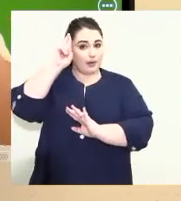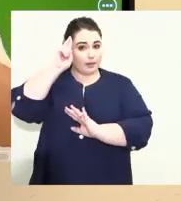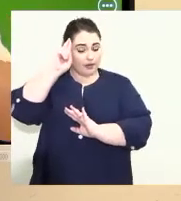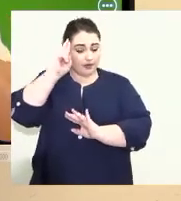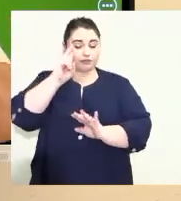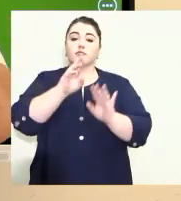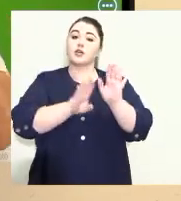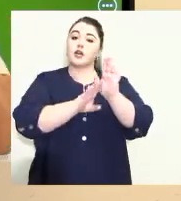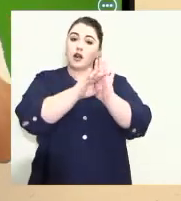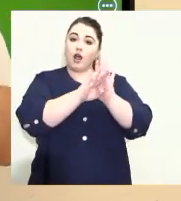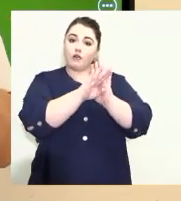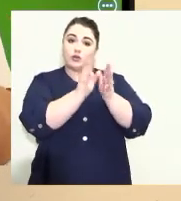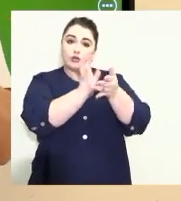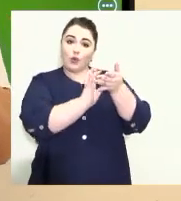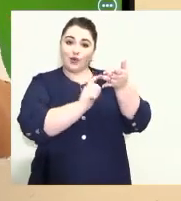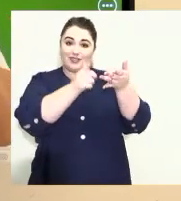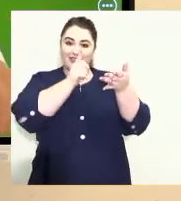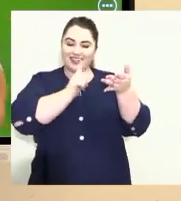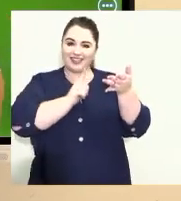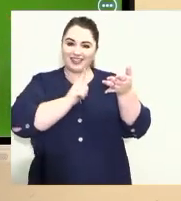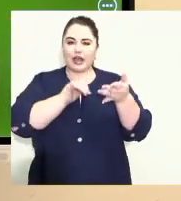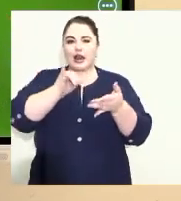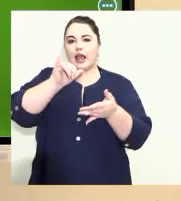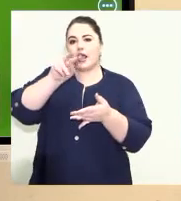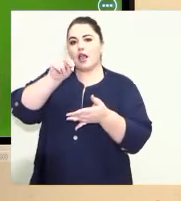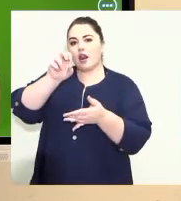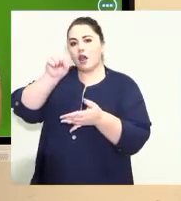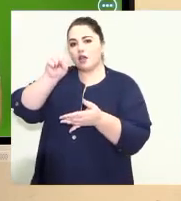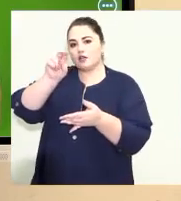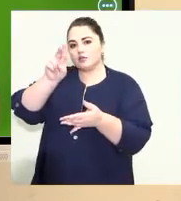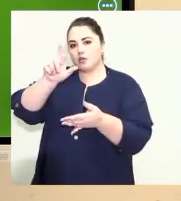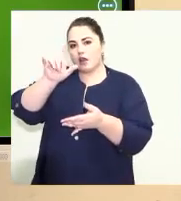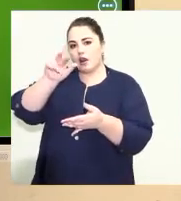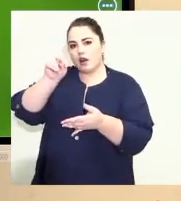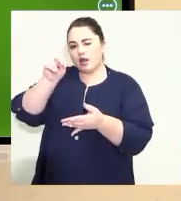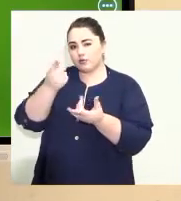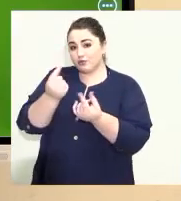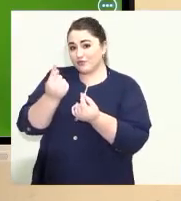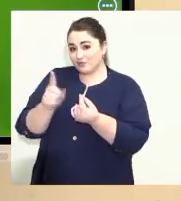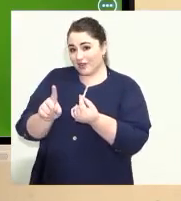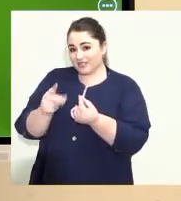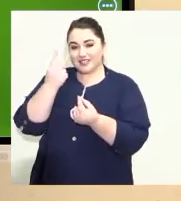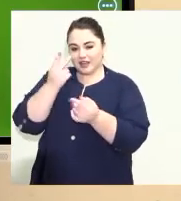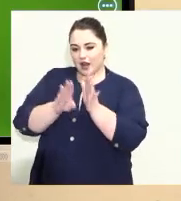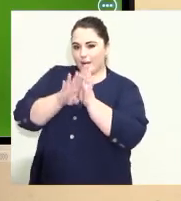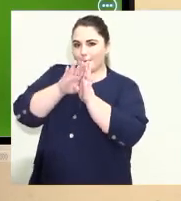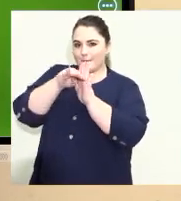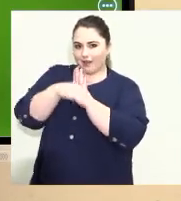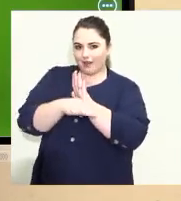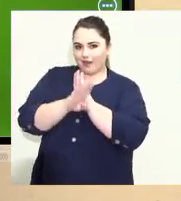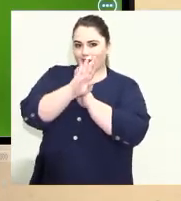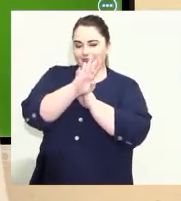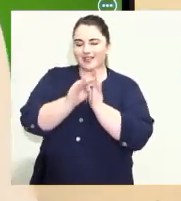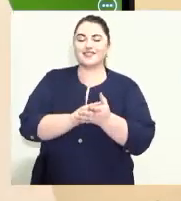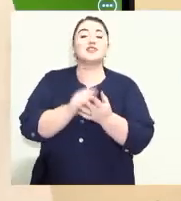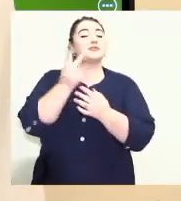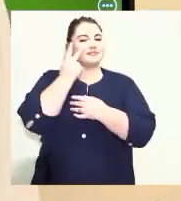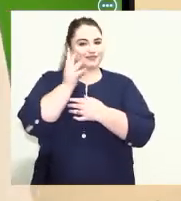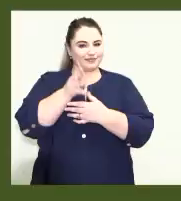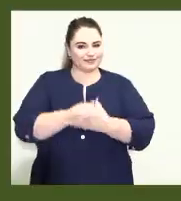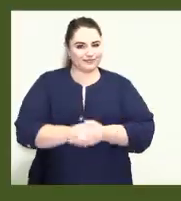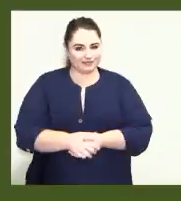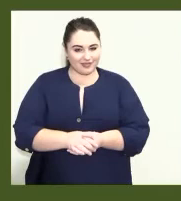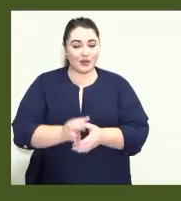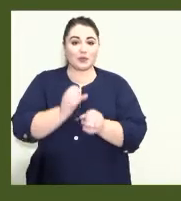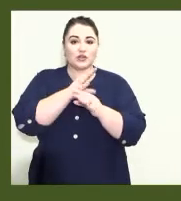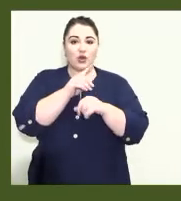Remember, a graph tells a story. And what is insulin doing? Spot the trends going up and down. Let's have a look. So